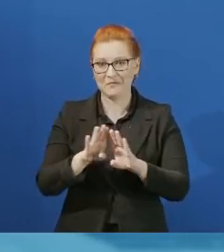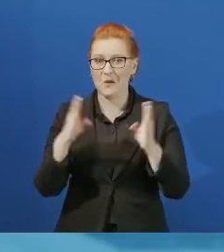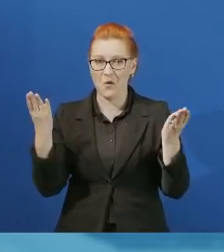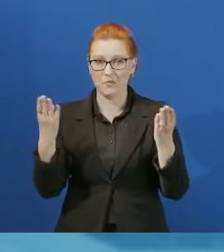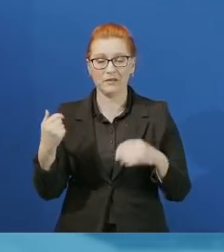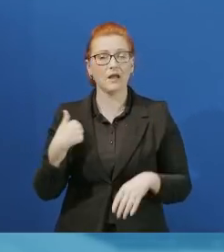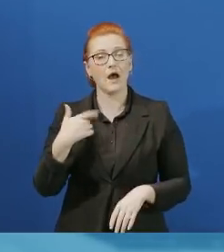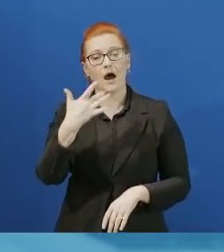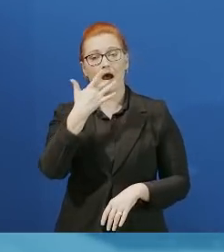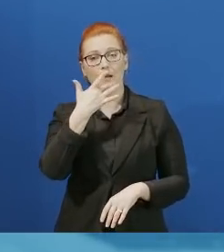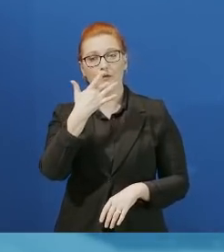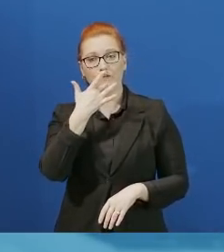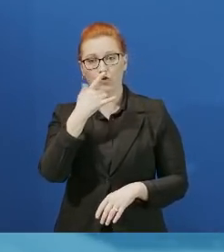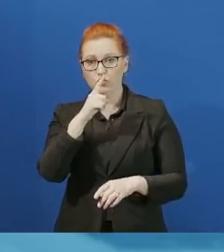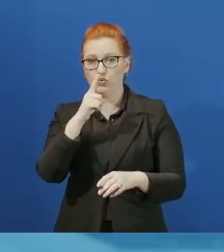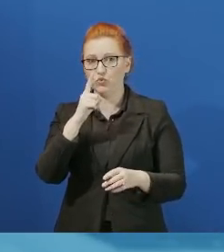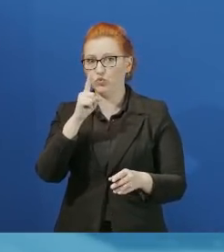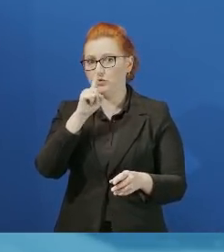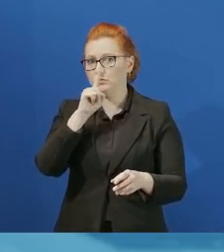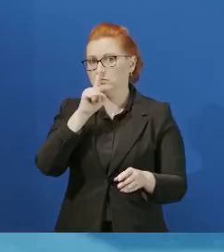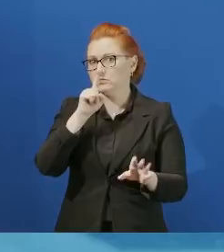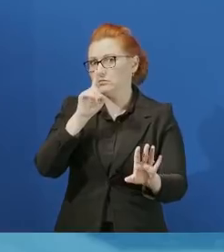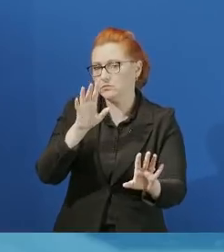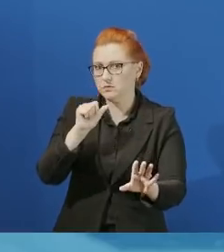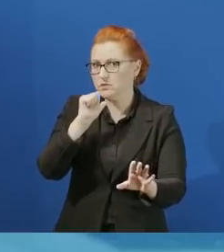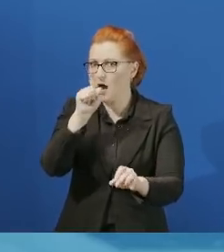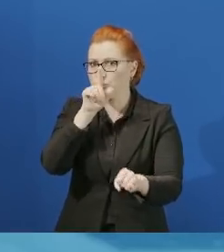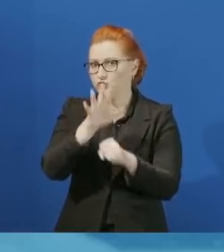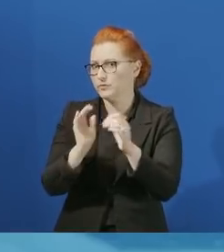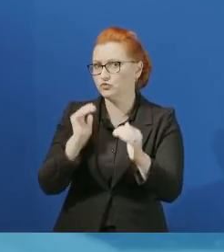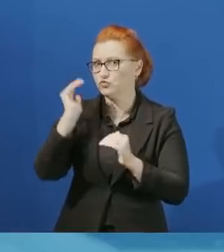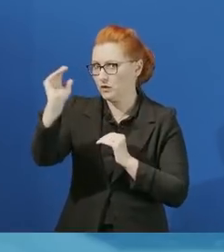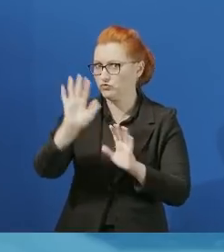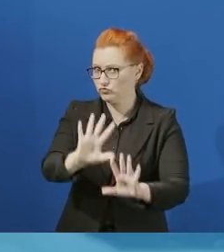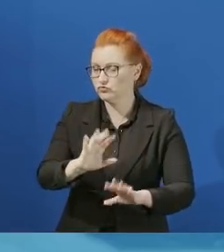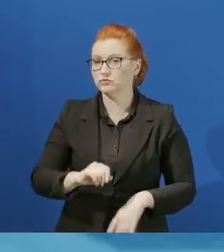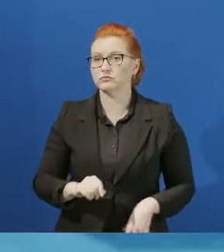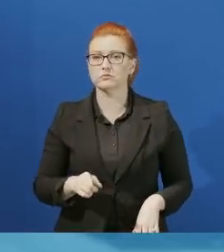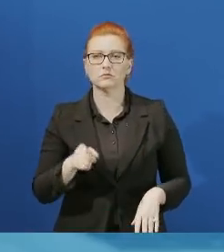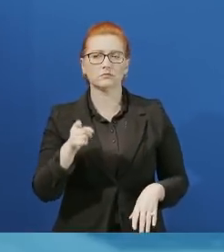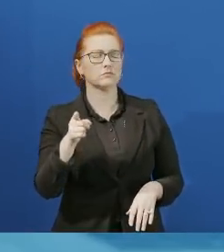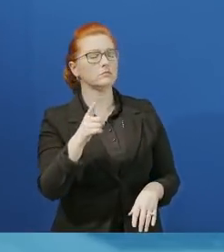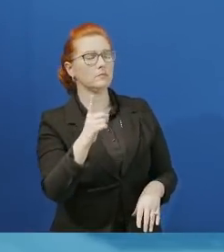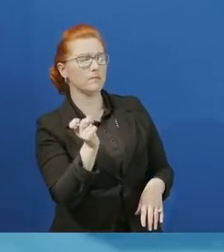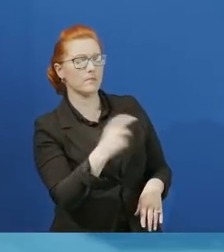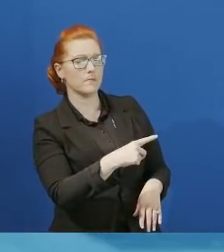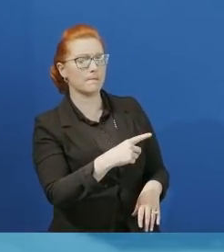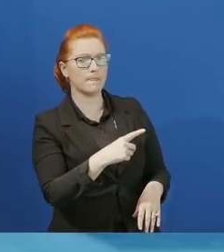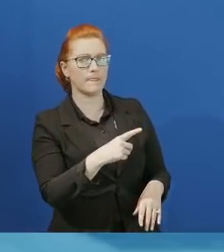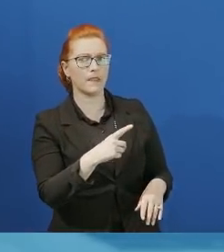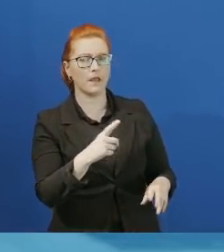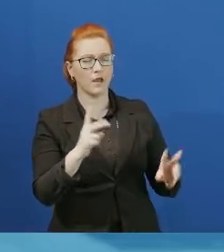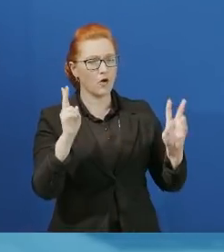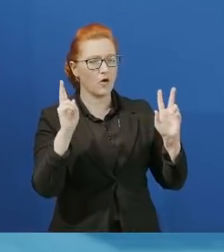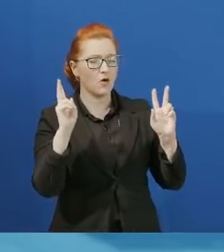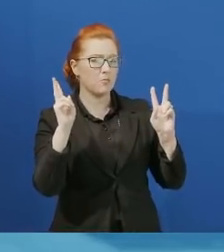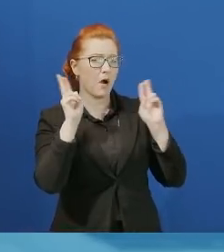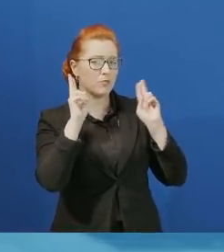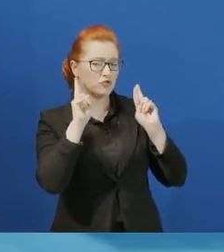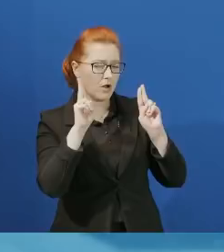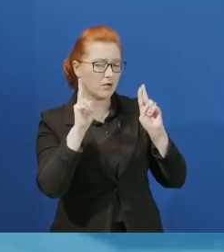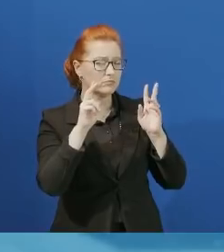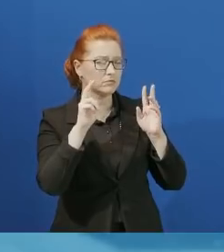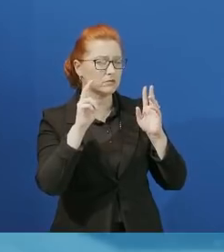Yeah, I do want to kind of circle back to salons, barbershops, and stuff like that. You only closed them down after a lot of public